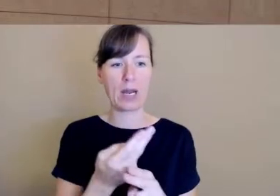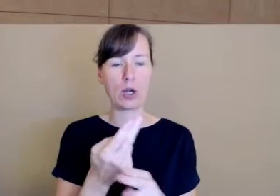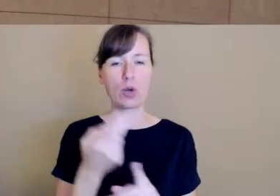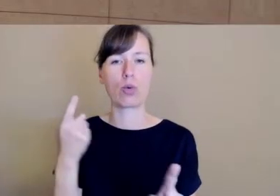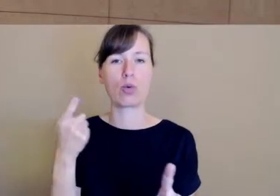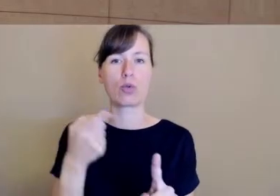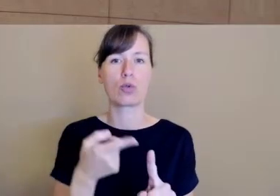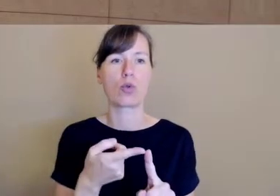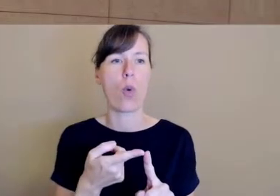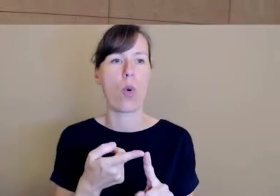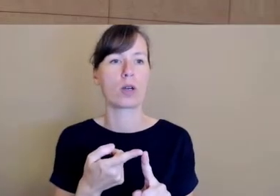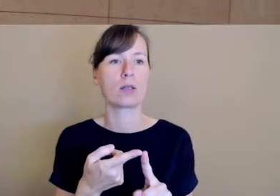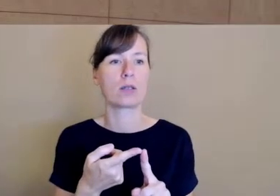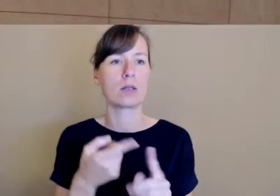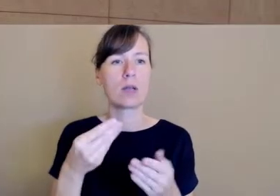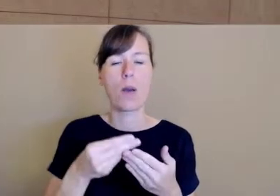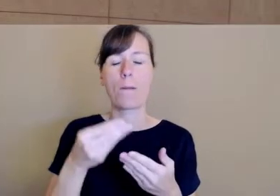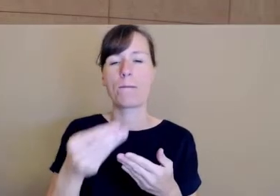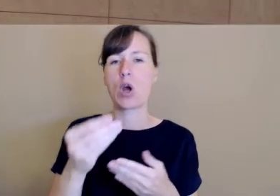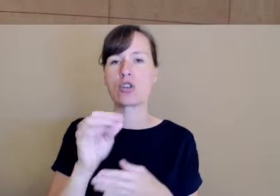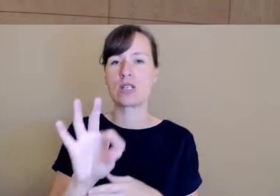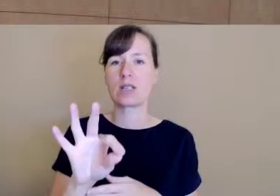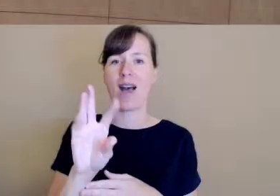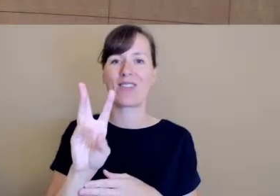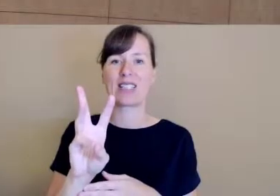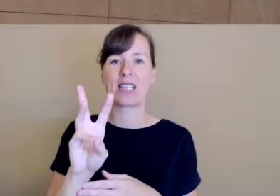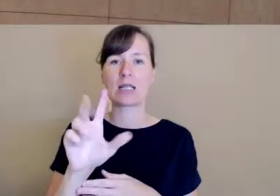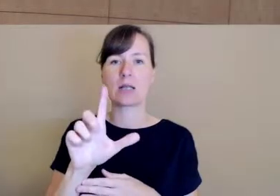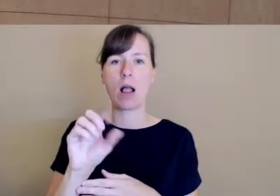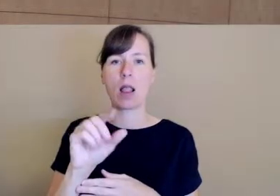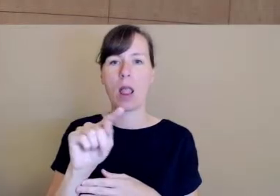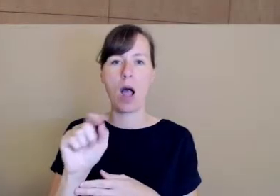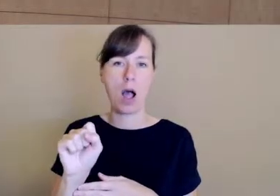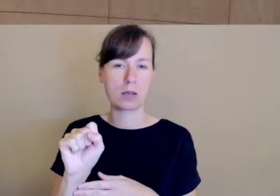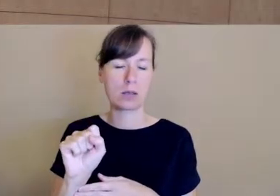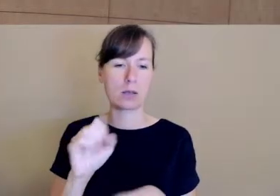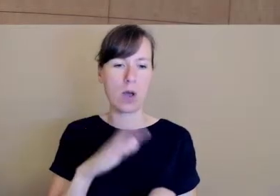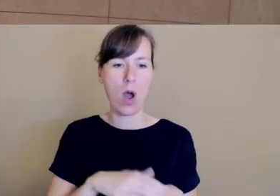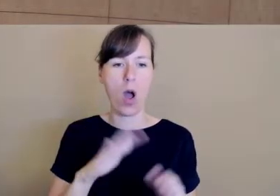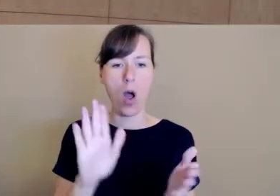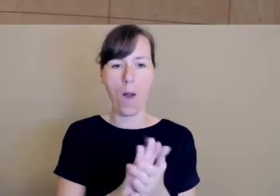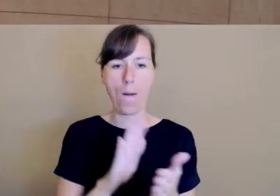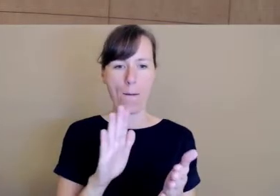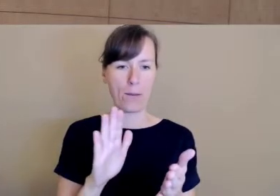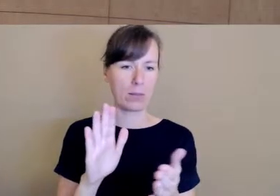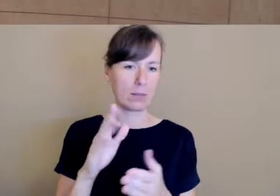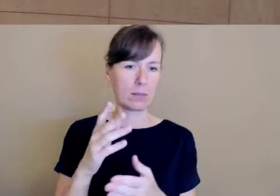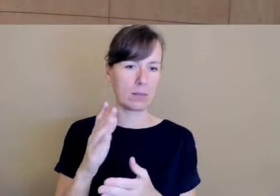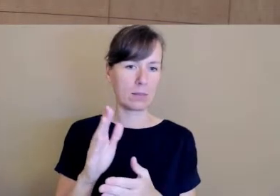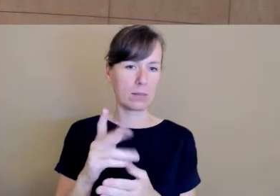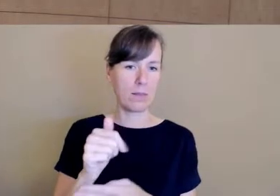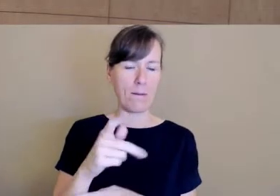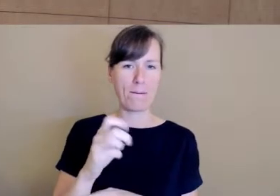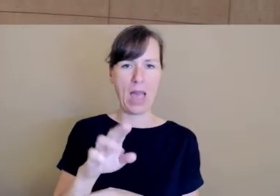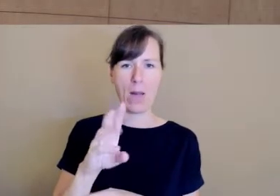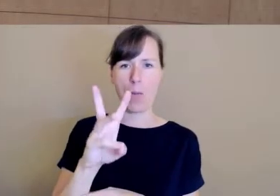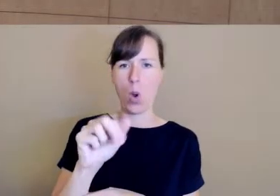towards the purchase of 6 lots on Paper Wayne Street or south of Arbor